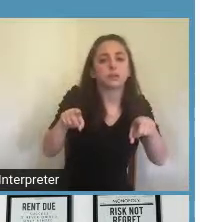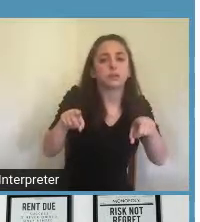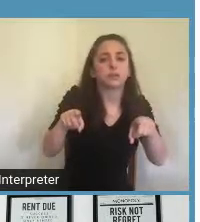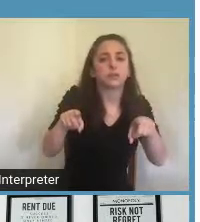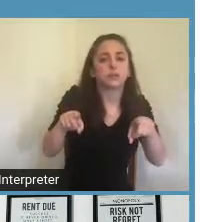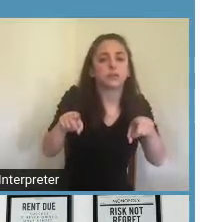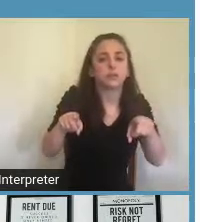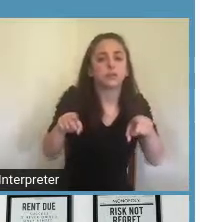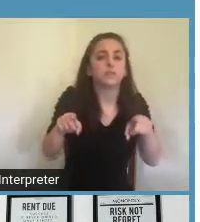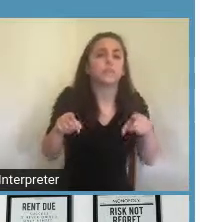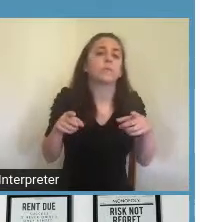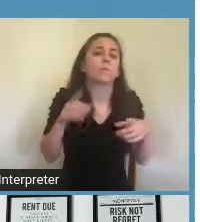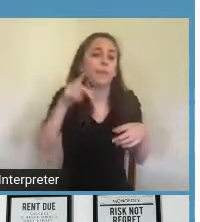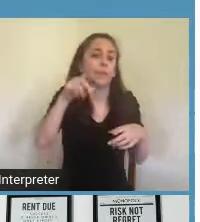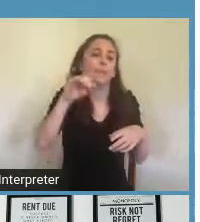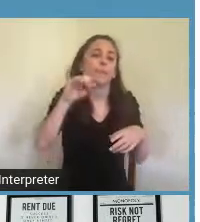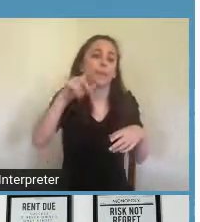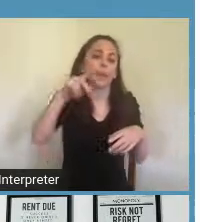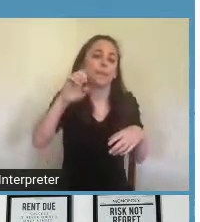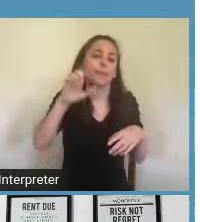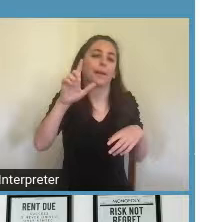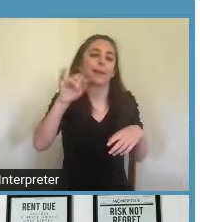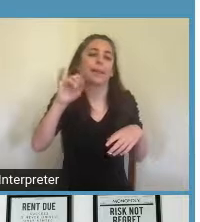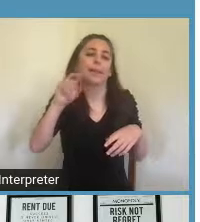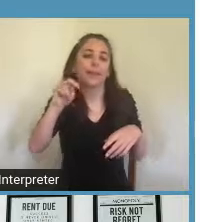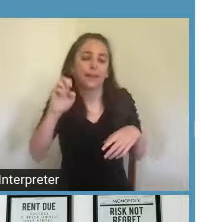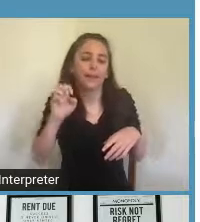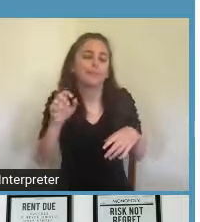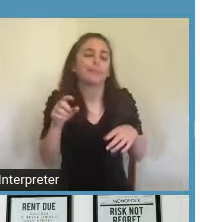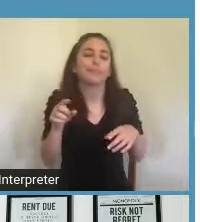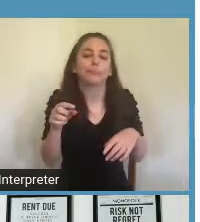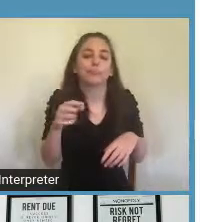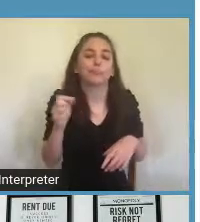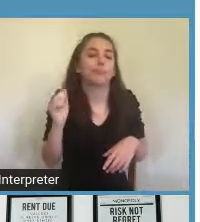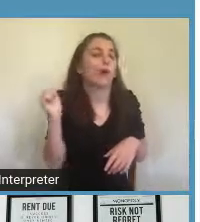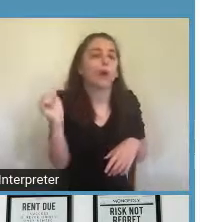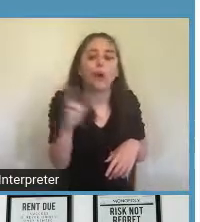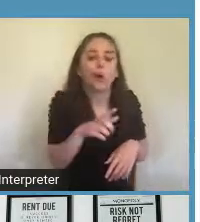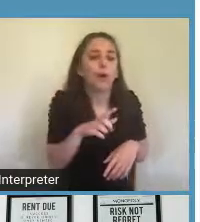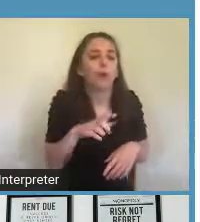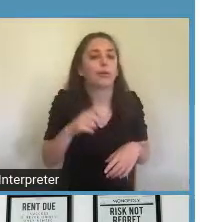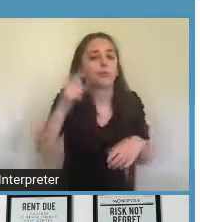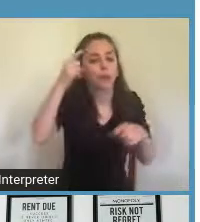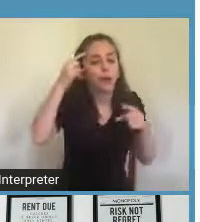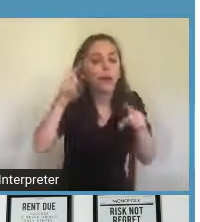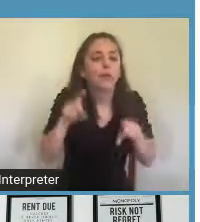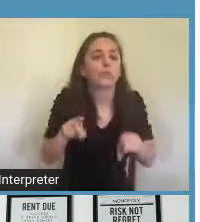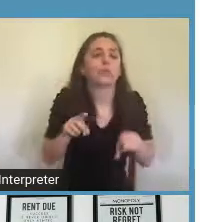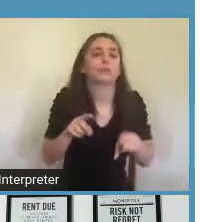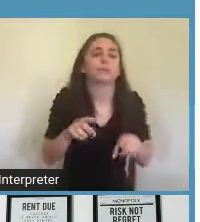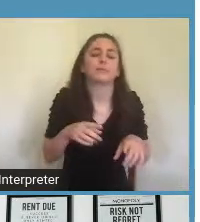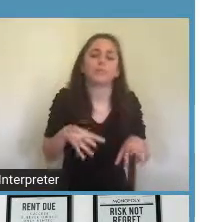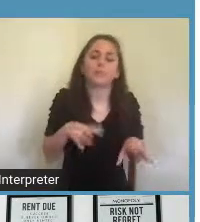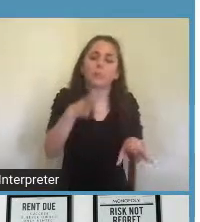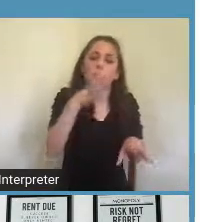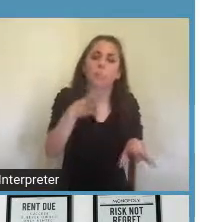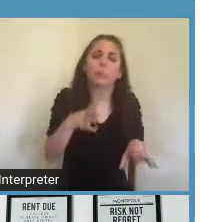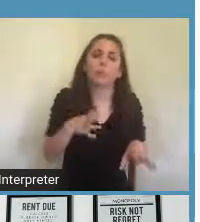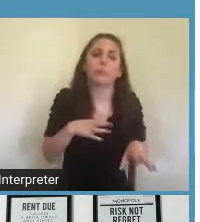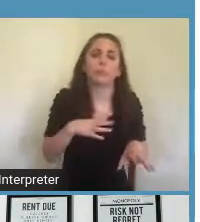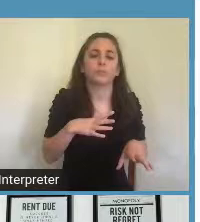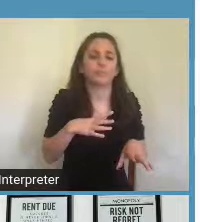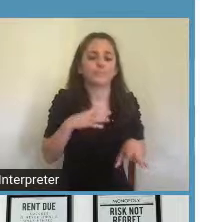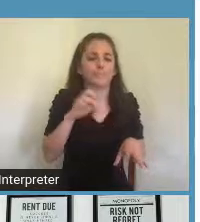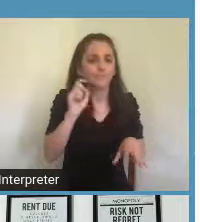pipeline problem, there is an exposure problem, and a lot of women, marginalized genders, have to